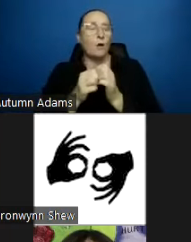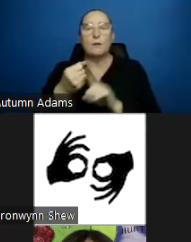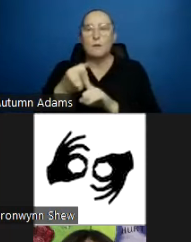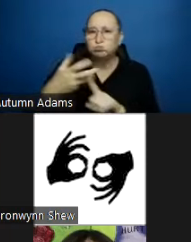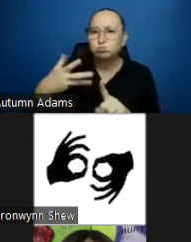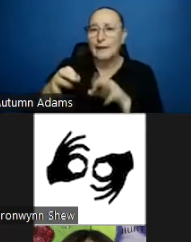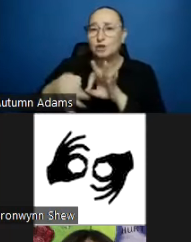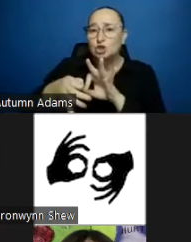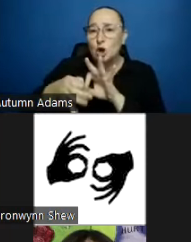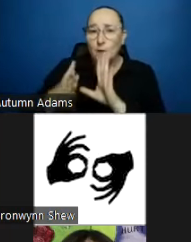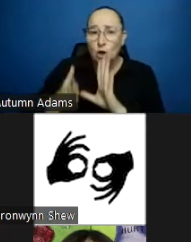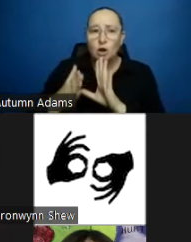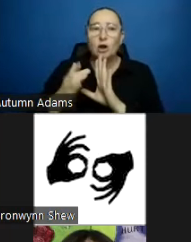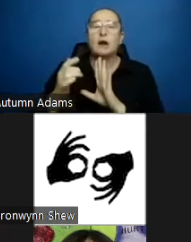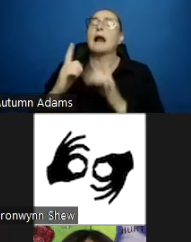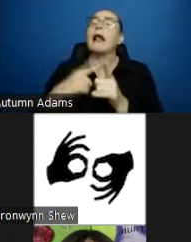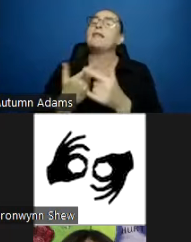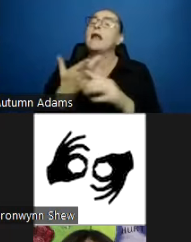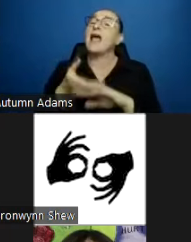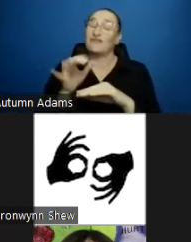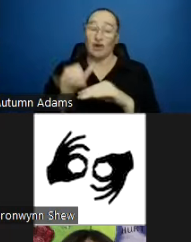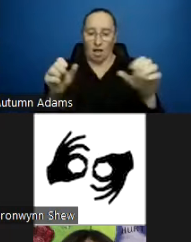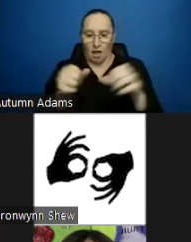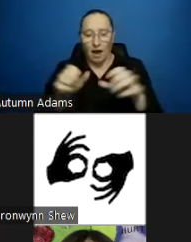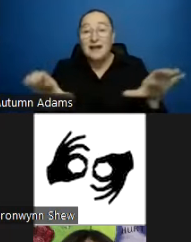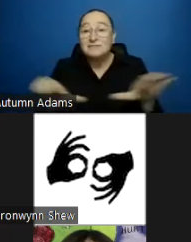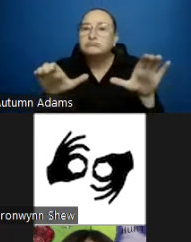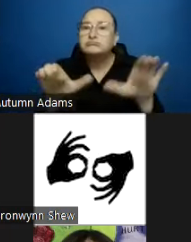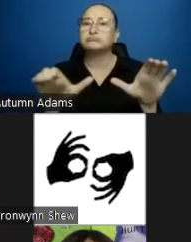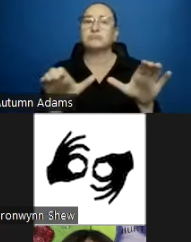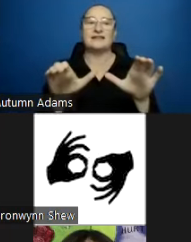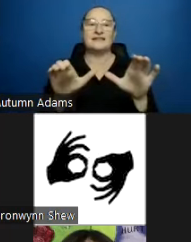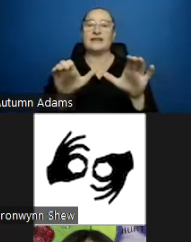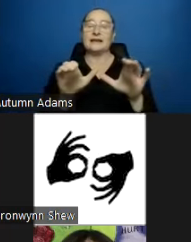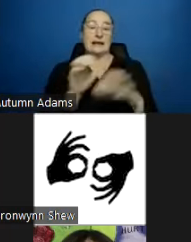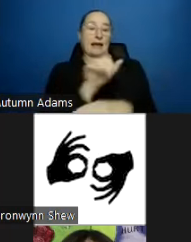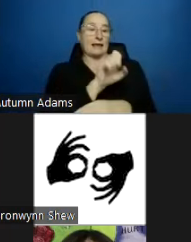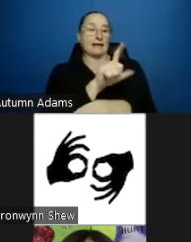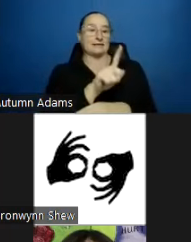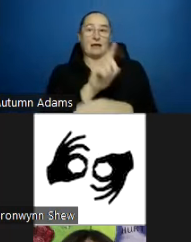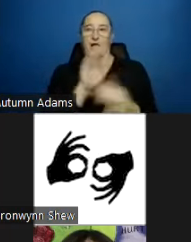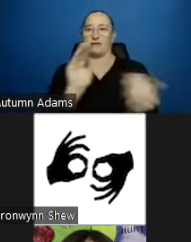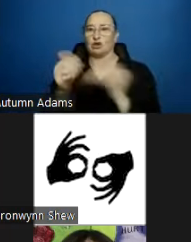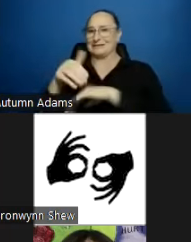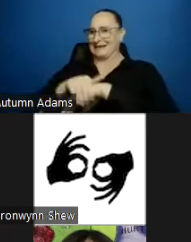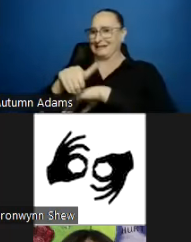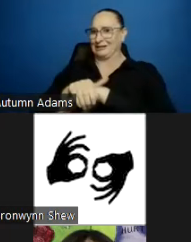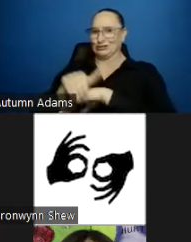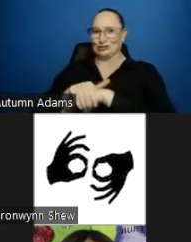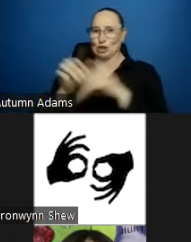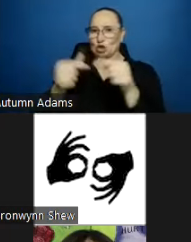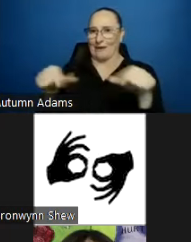an activity on ASL versus English grammar. So it's going to be hands-on. I'm going to have you guys participate. And